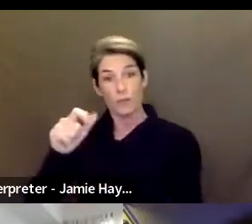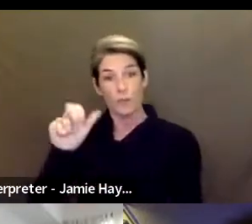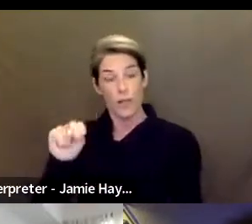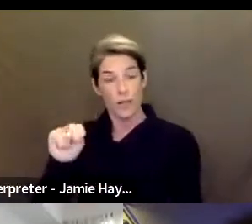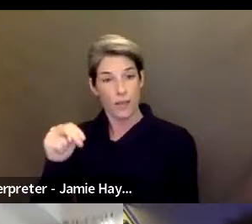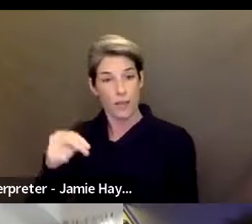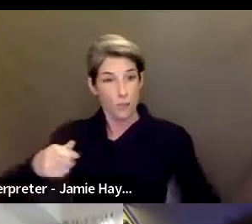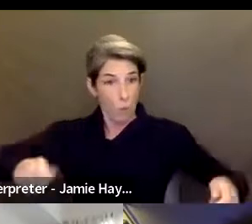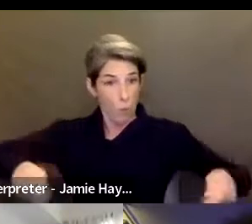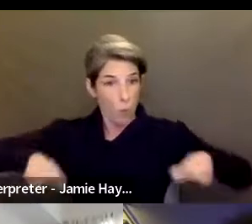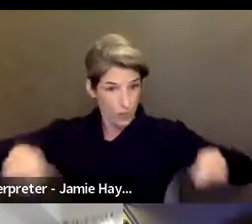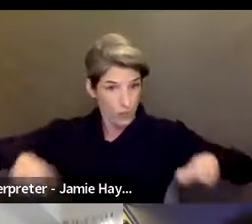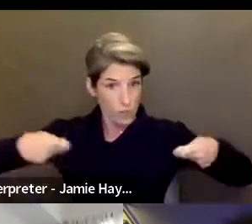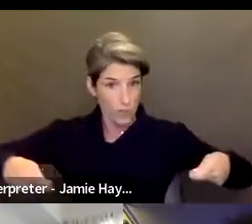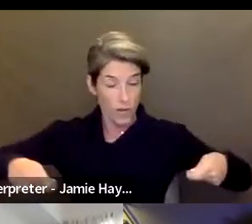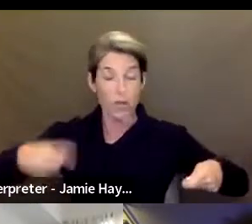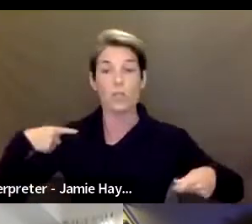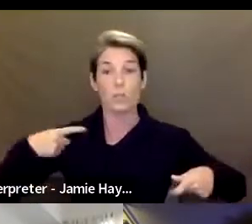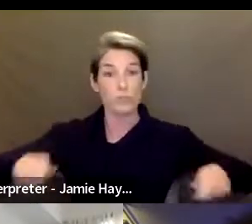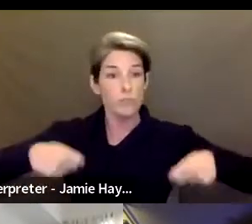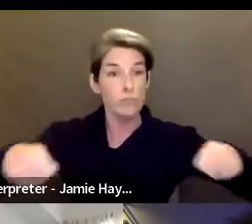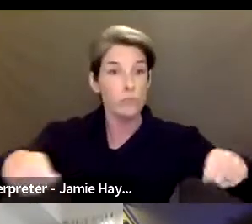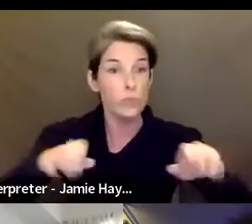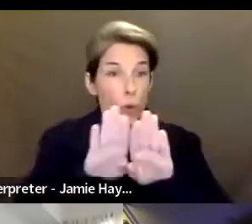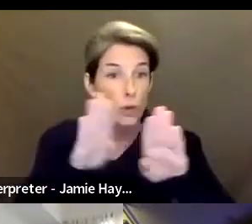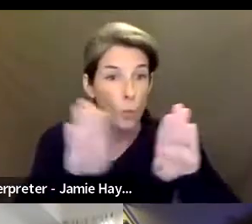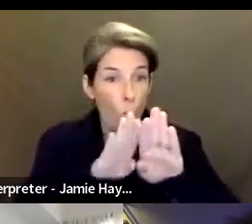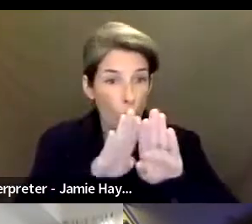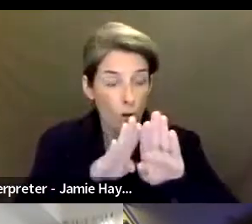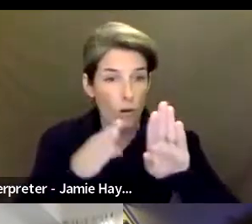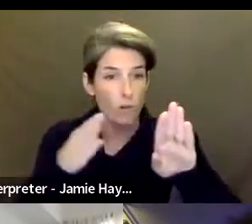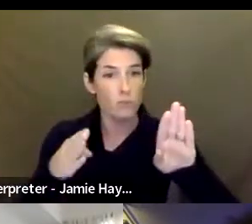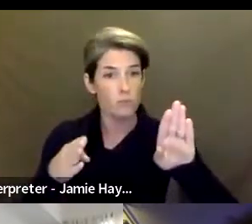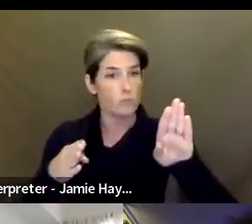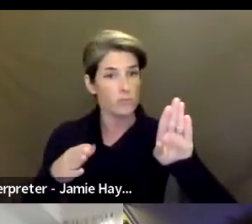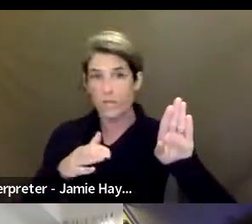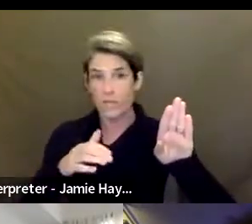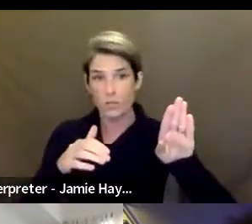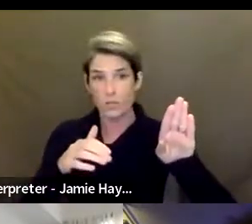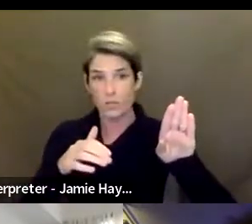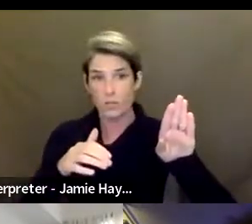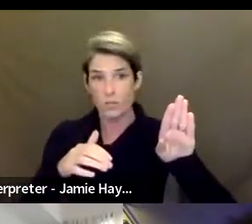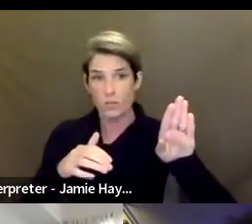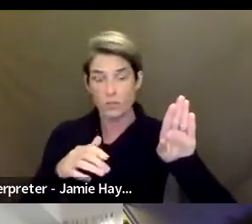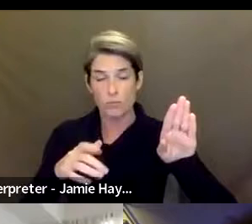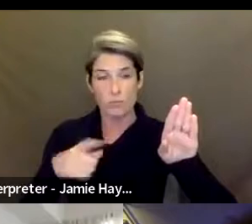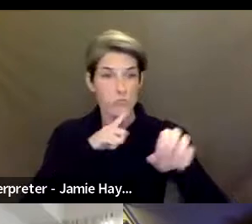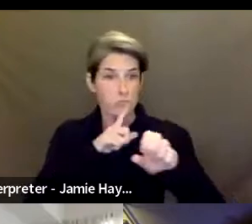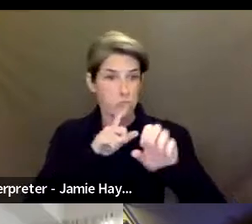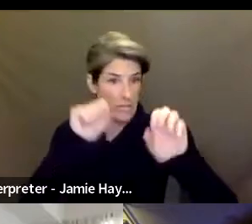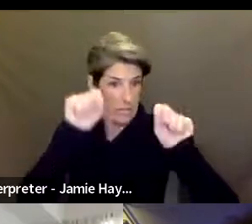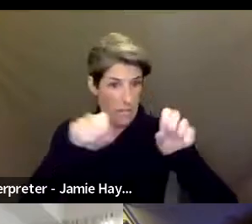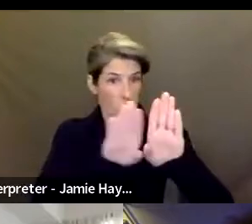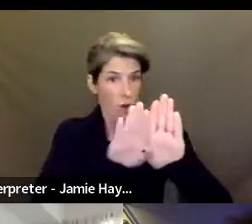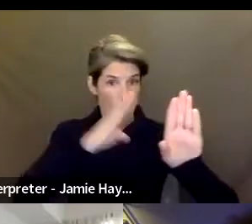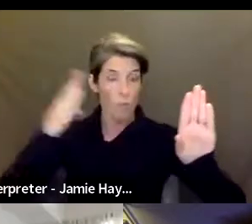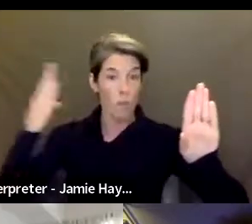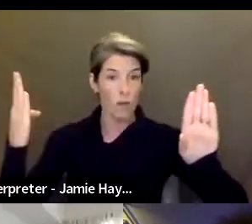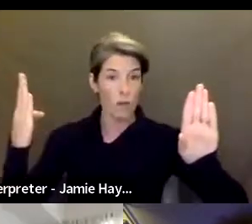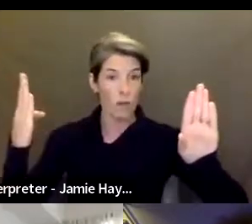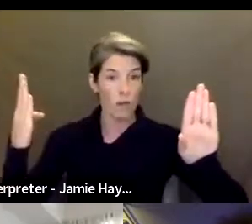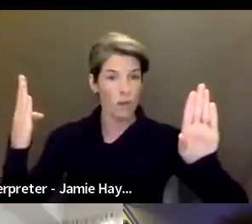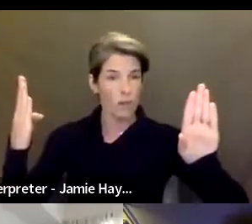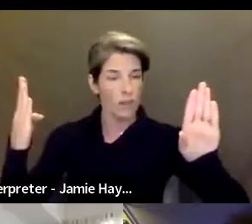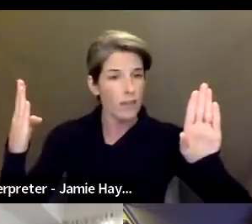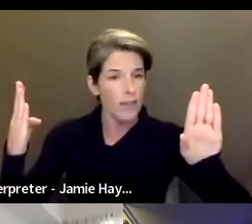happens. Most buildings have doors. And it was an accessible door. Like, she just had to open it. But it